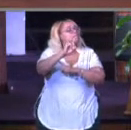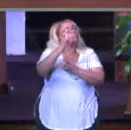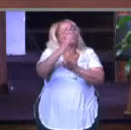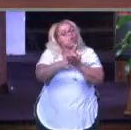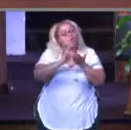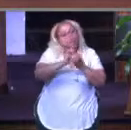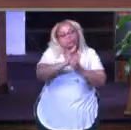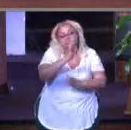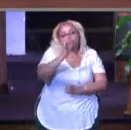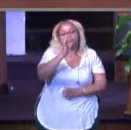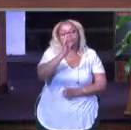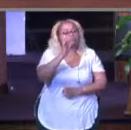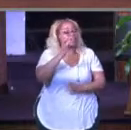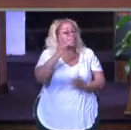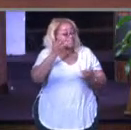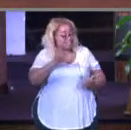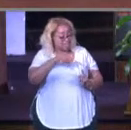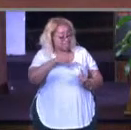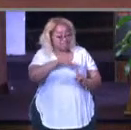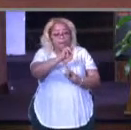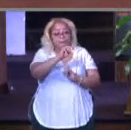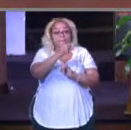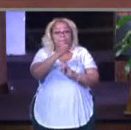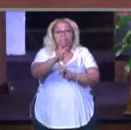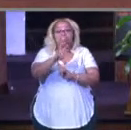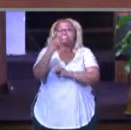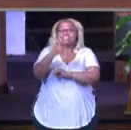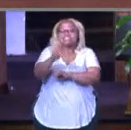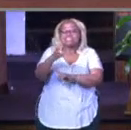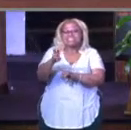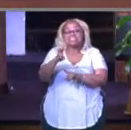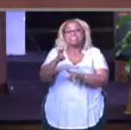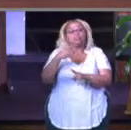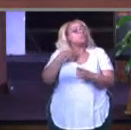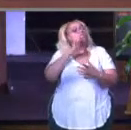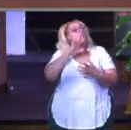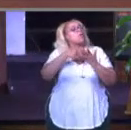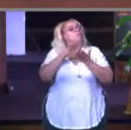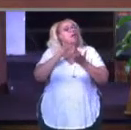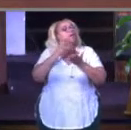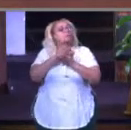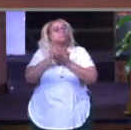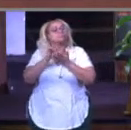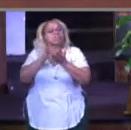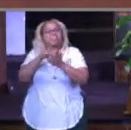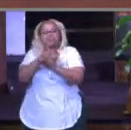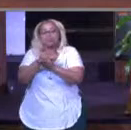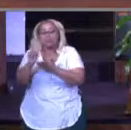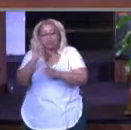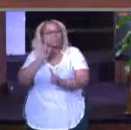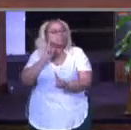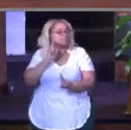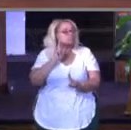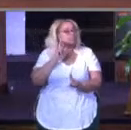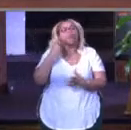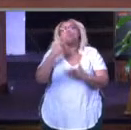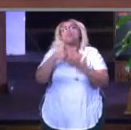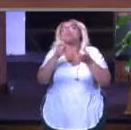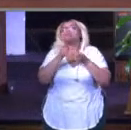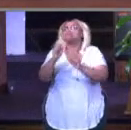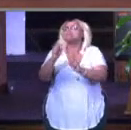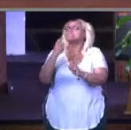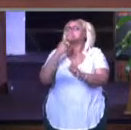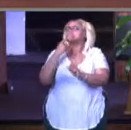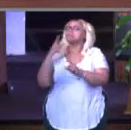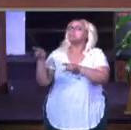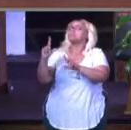Holy Spirit. Now in Matthew chapter 16, and we dealt with this in Bible study this week, Jesus asked the disciples, "What are the streets